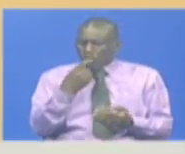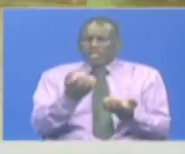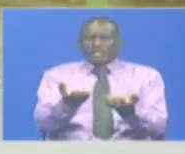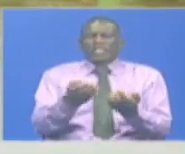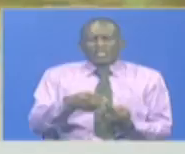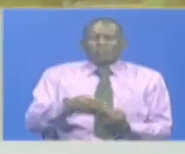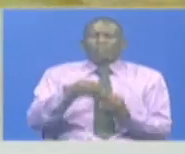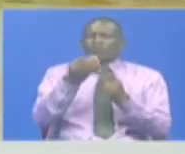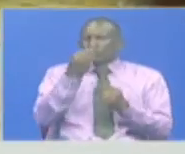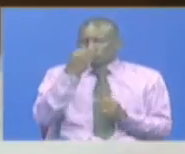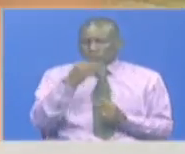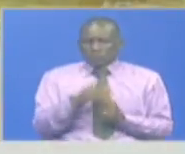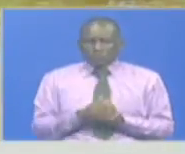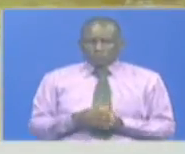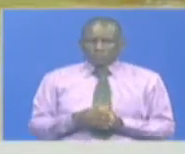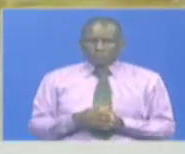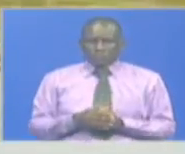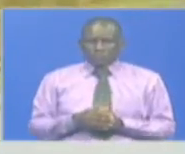food.